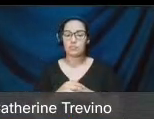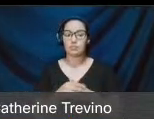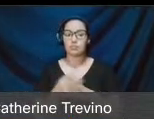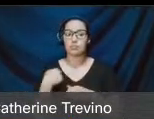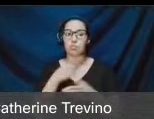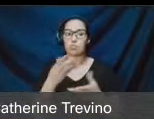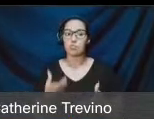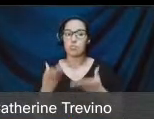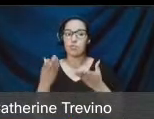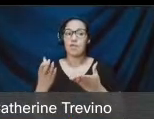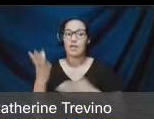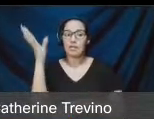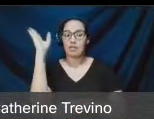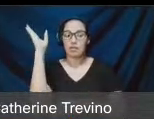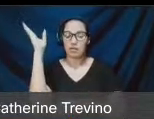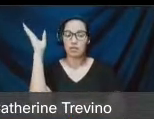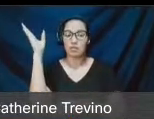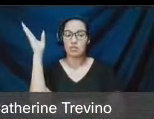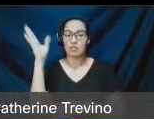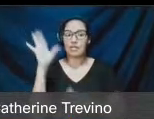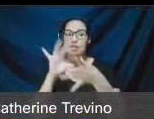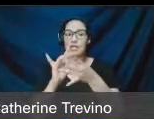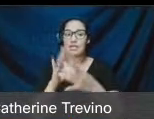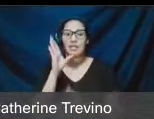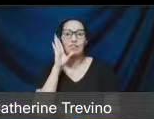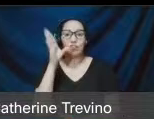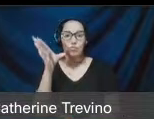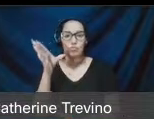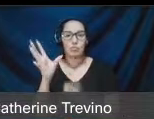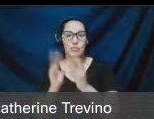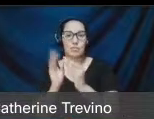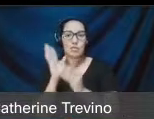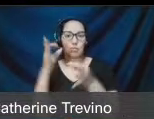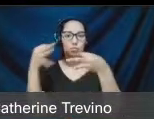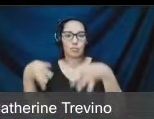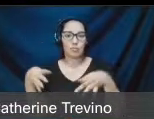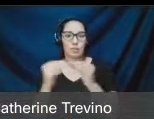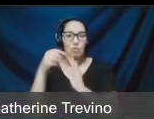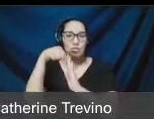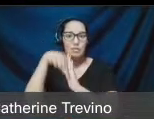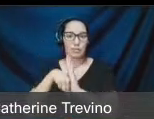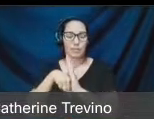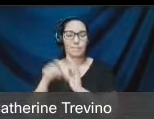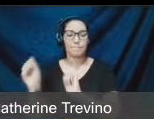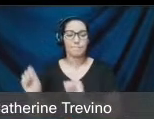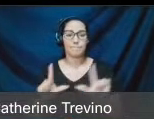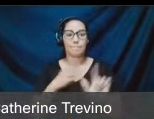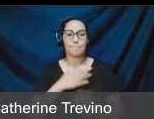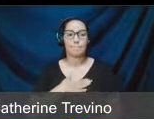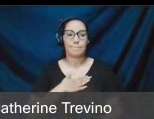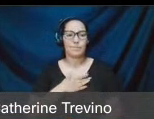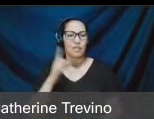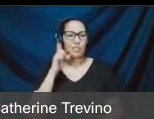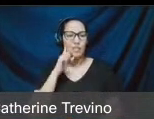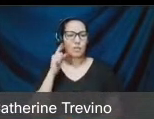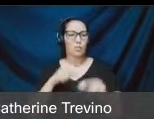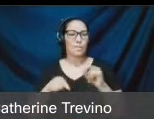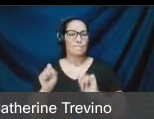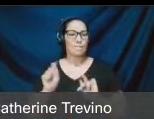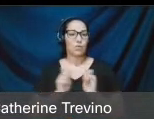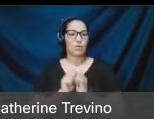on CJUSD Connect at a future board meeting. Next slide, please. And I think we're back to you, Ms.